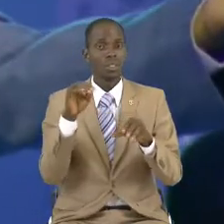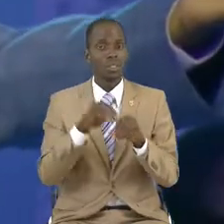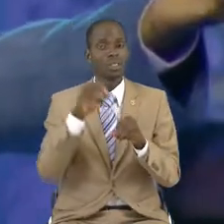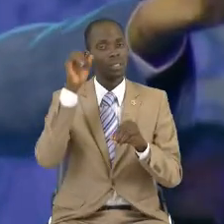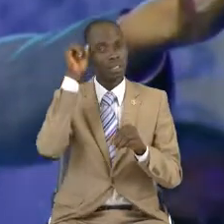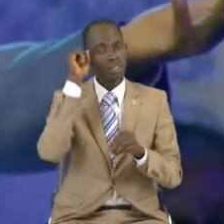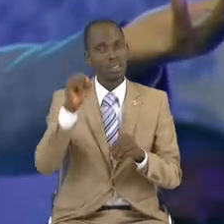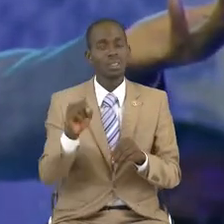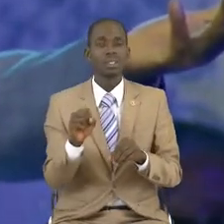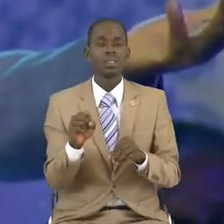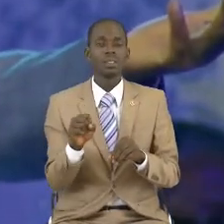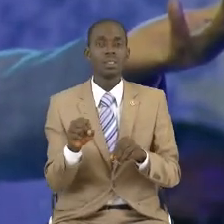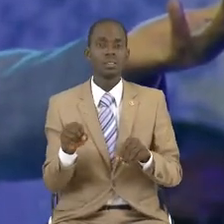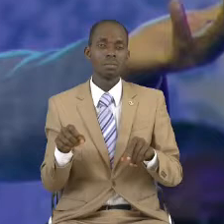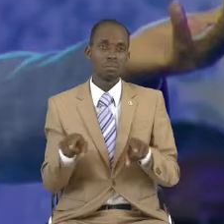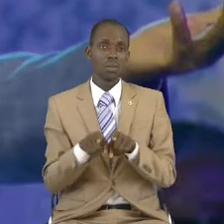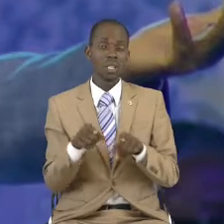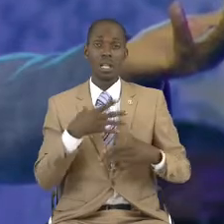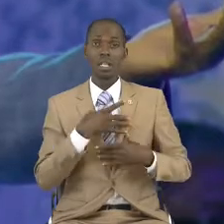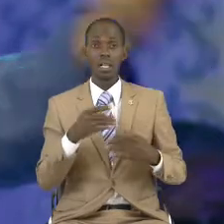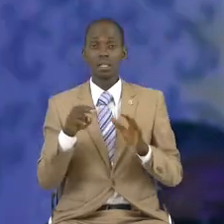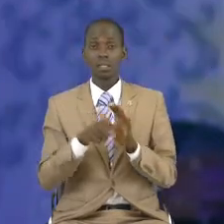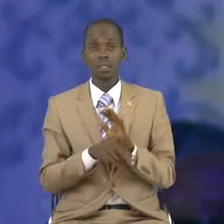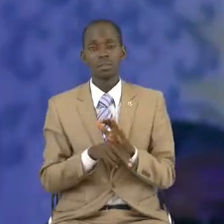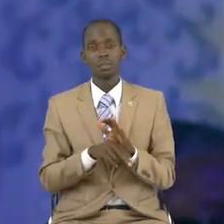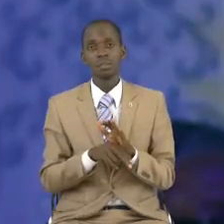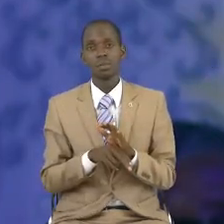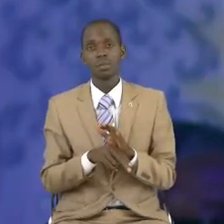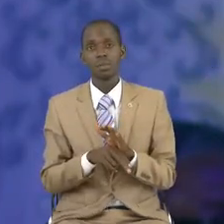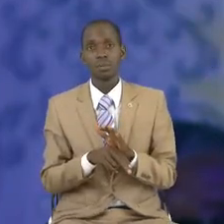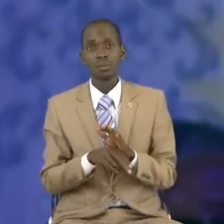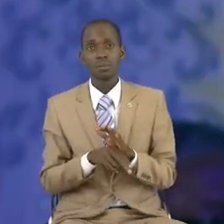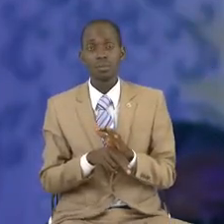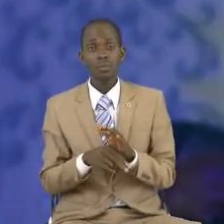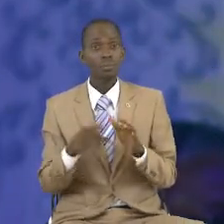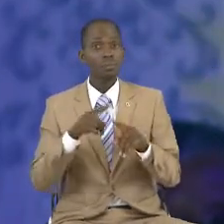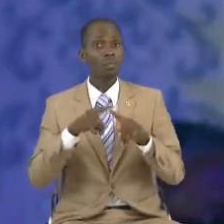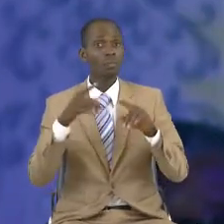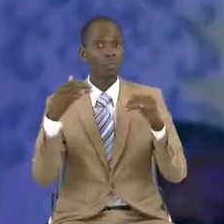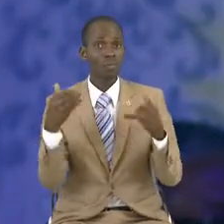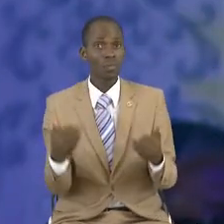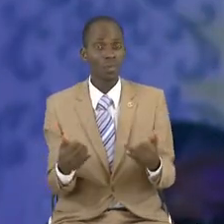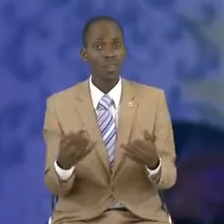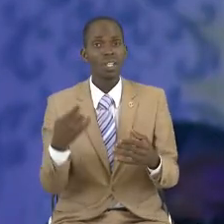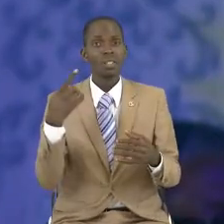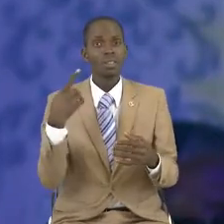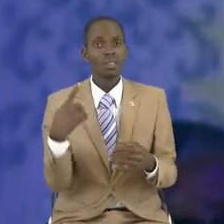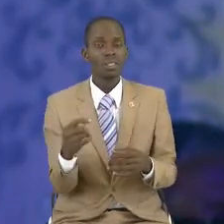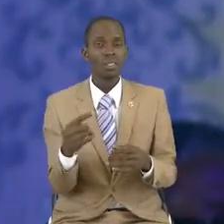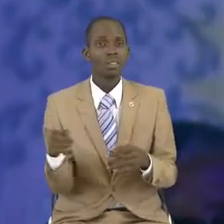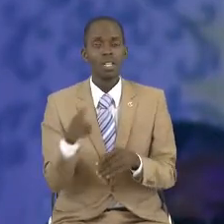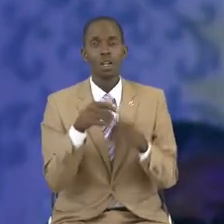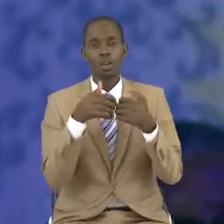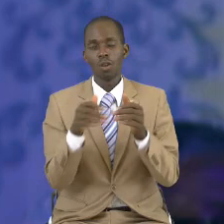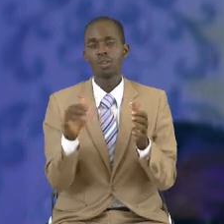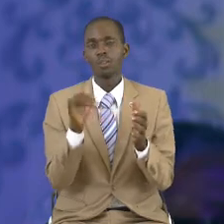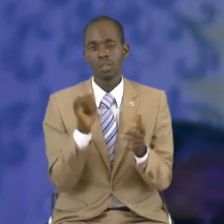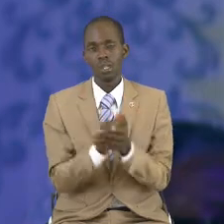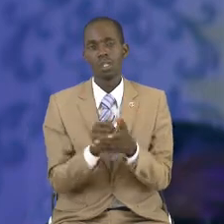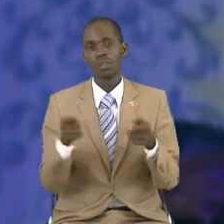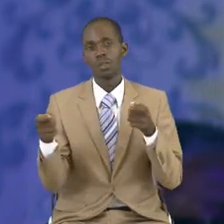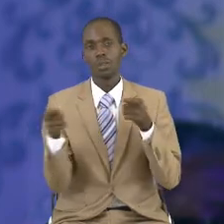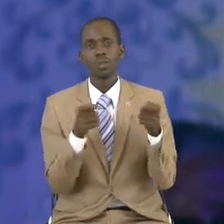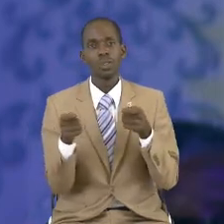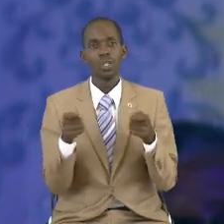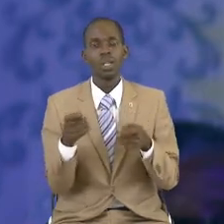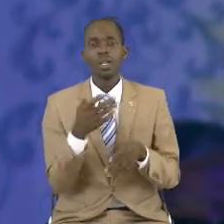their thought was like the thought of god but now they lost that dominion and they lost